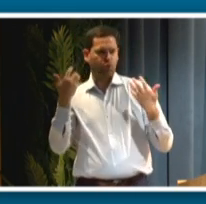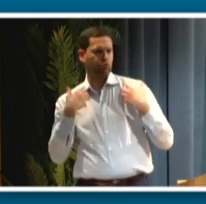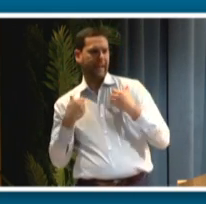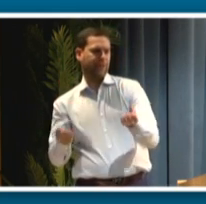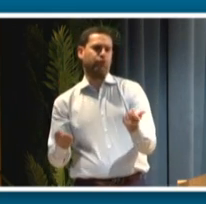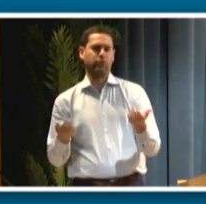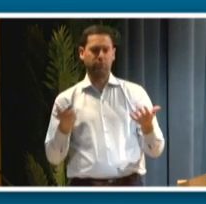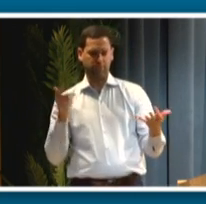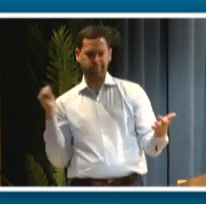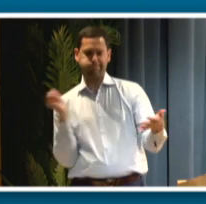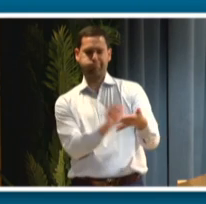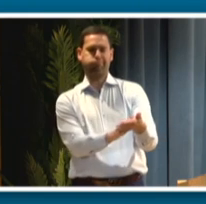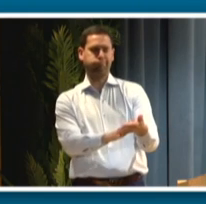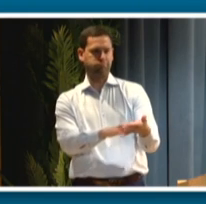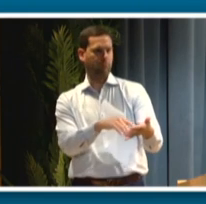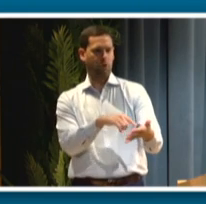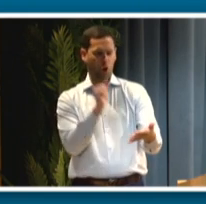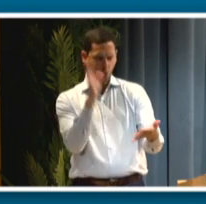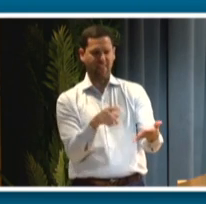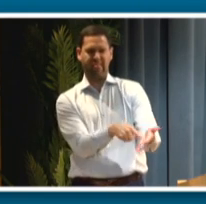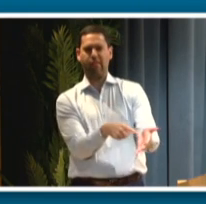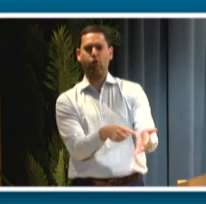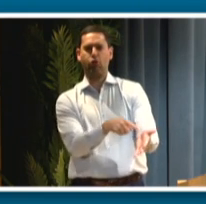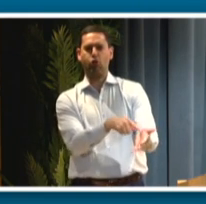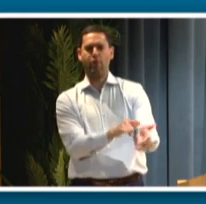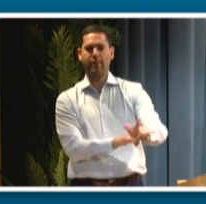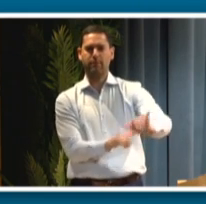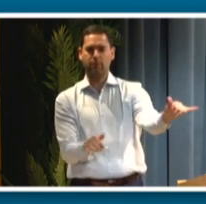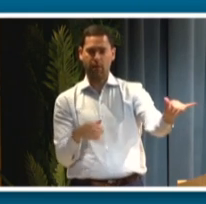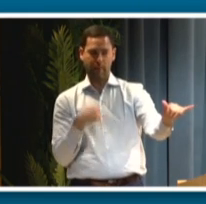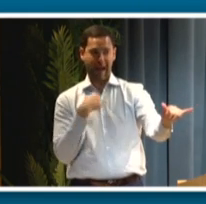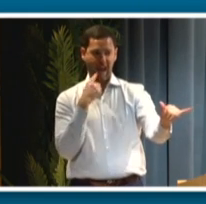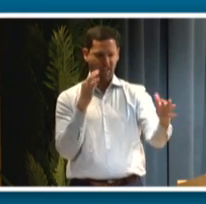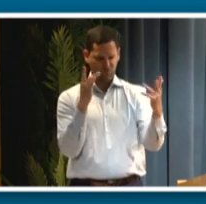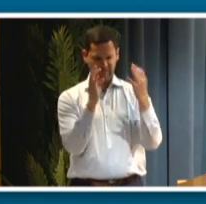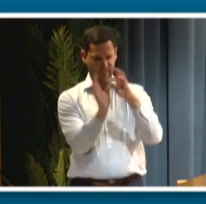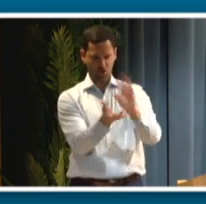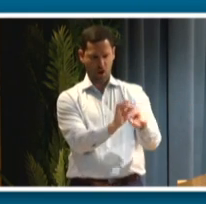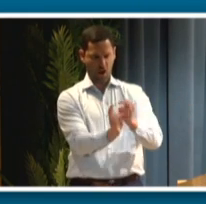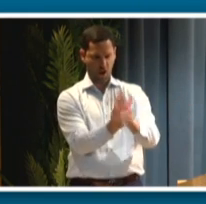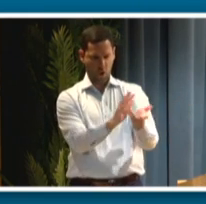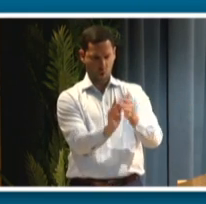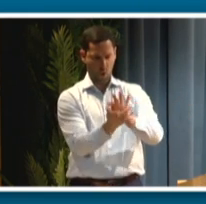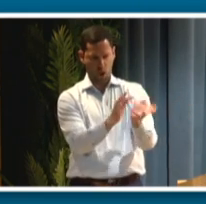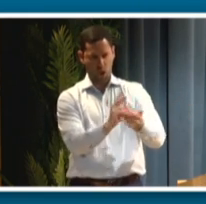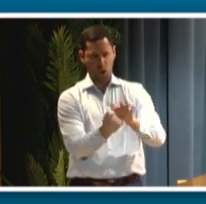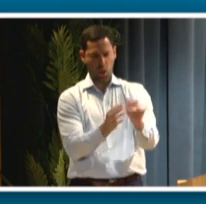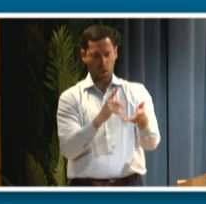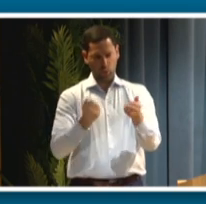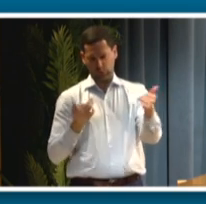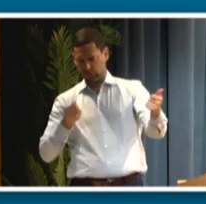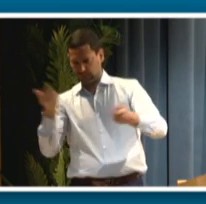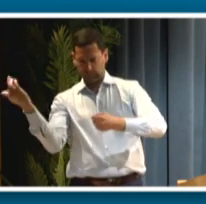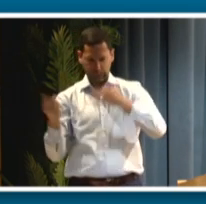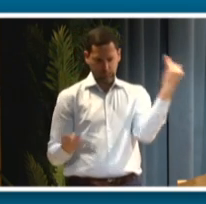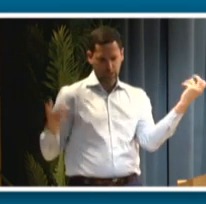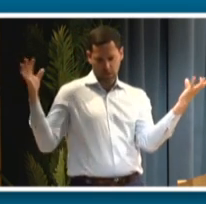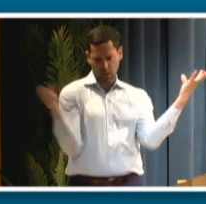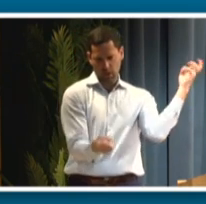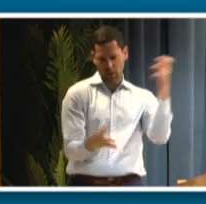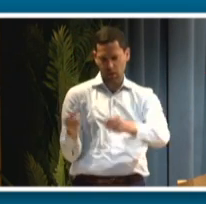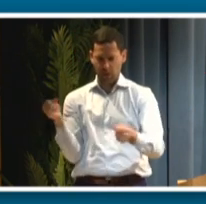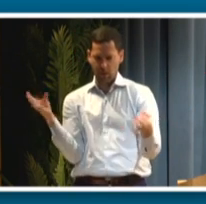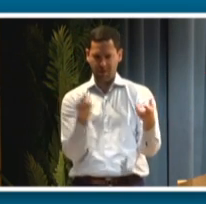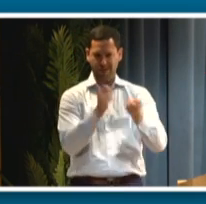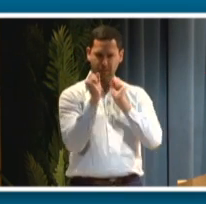of them are there talking at the same time. And I somehow have to figure out how to push the ones back that I don't need and pull the ones forth that I do need